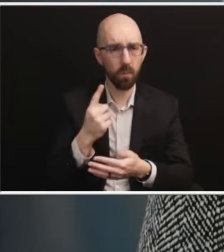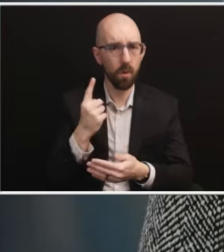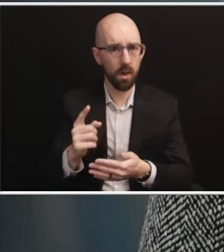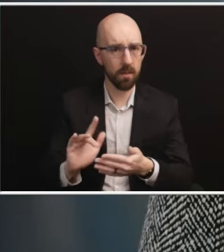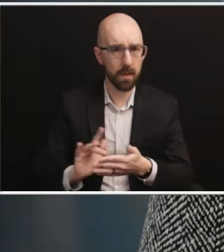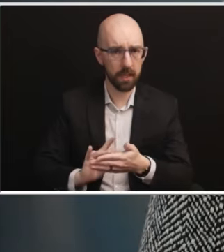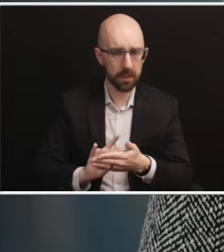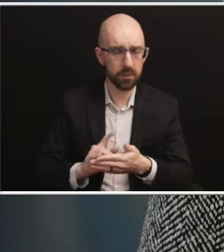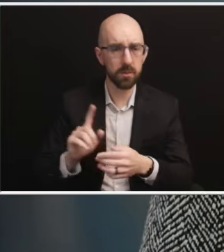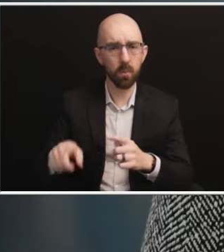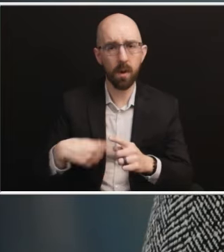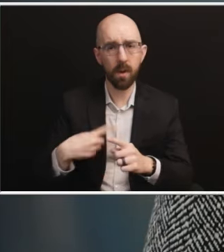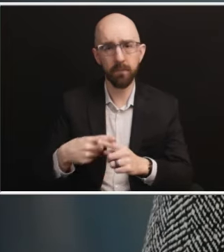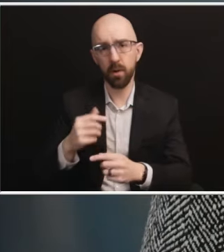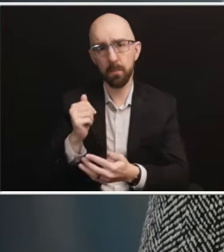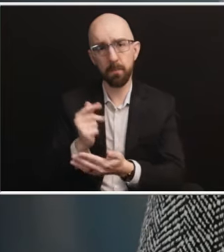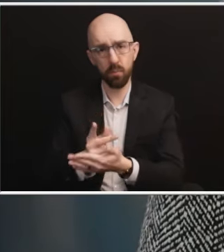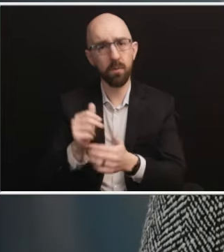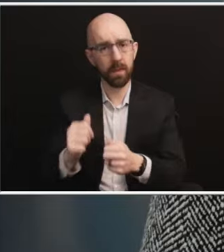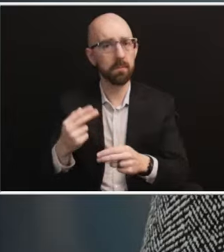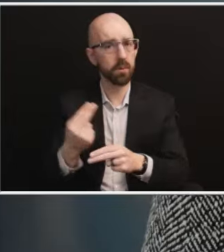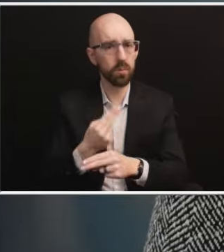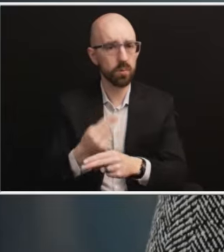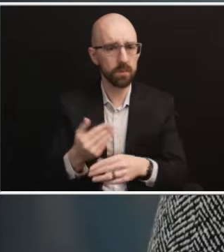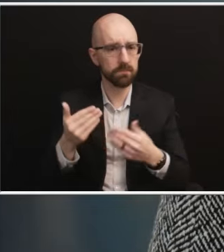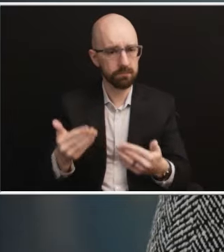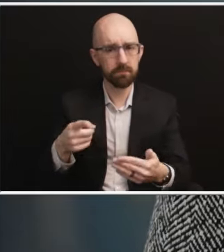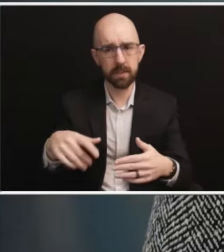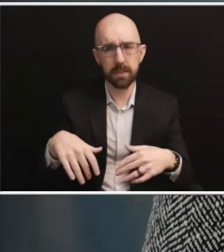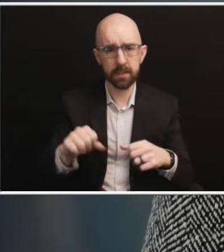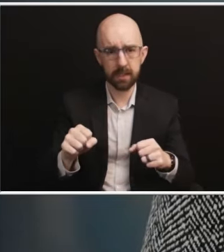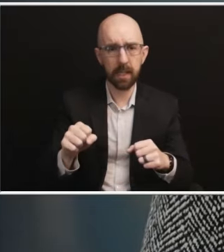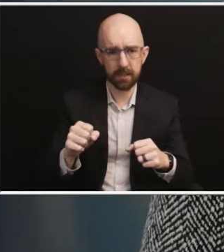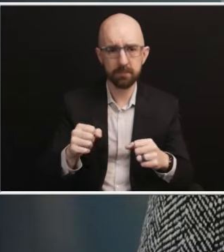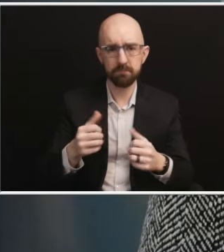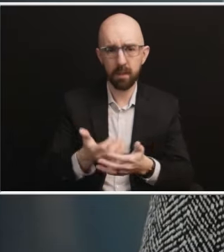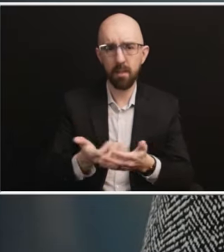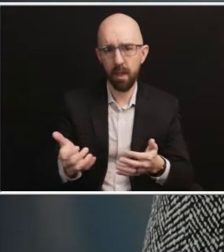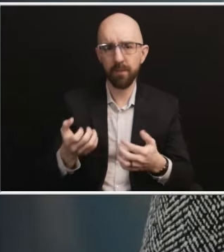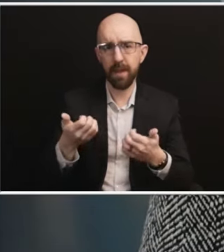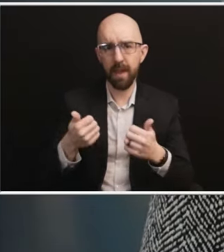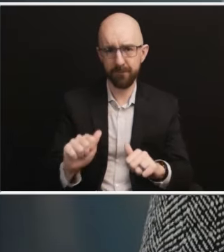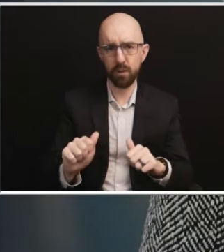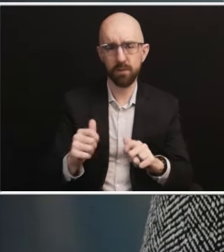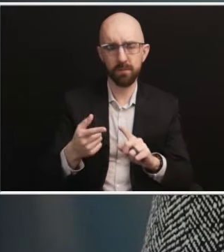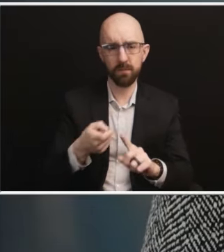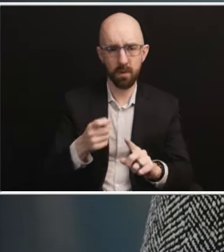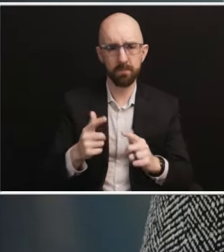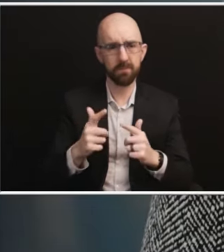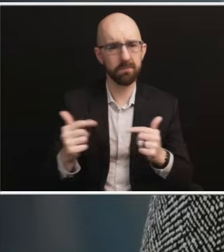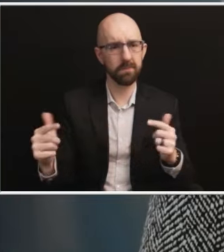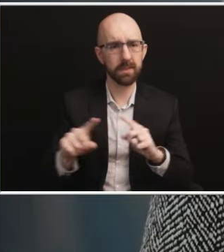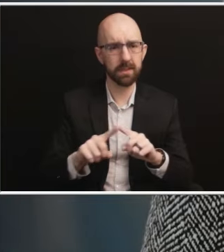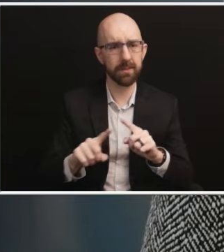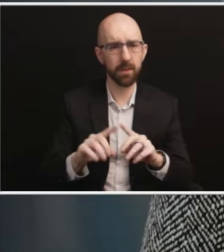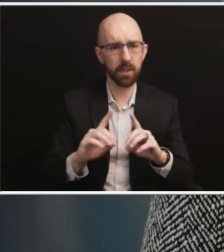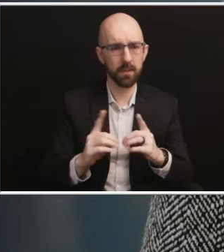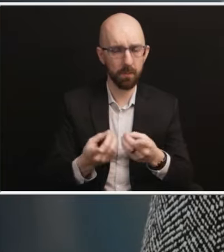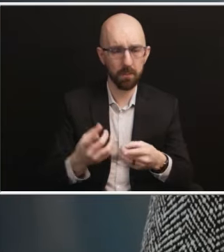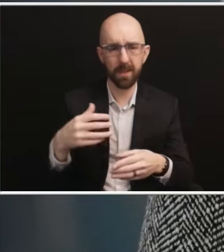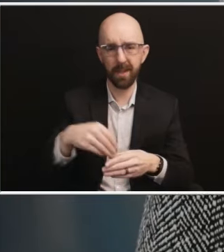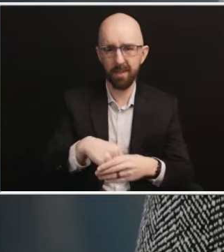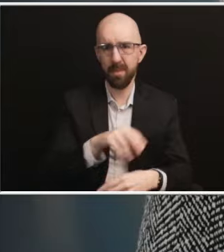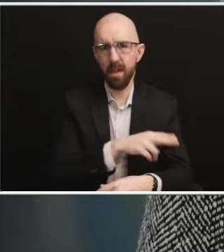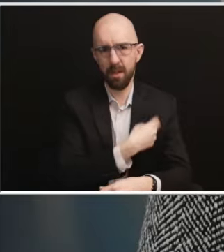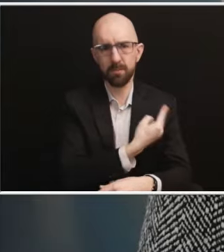it's approved, it can be used. It takes quite a bit of an effort from various different departments within the hospital